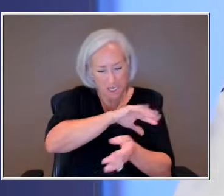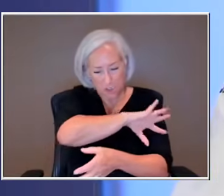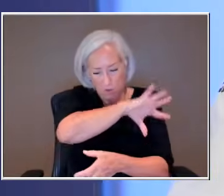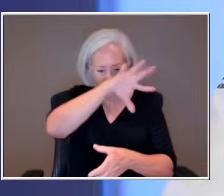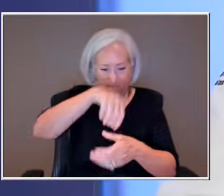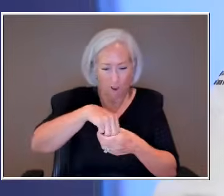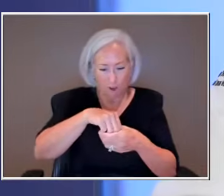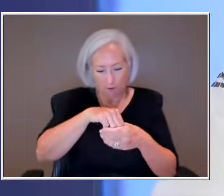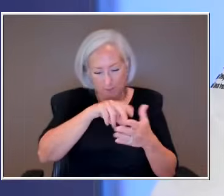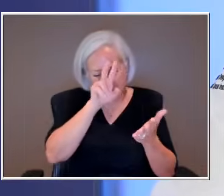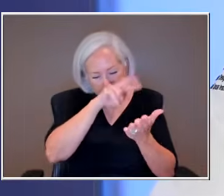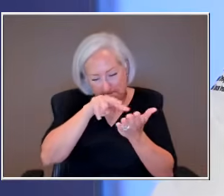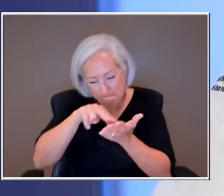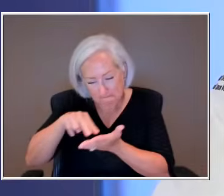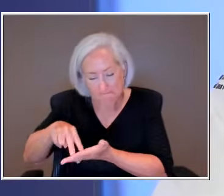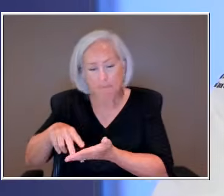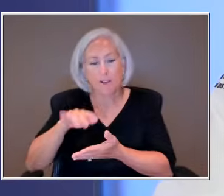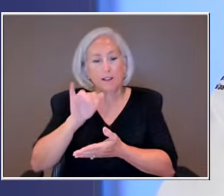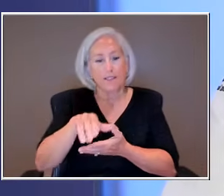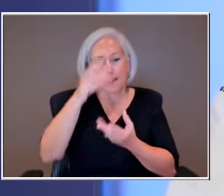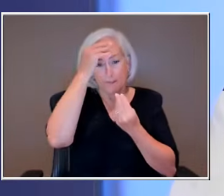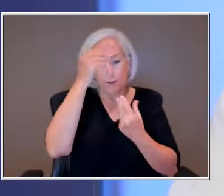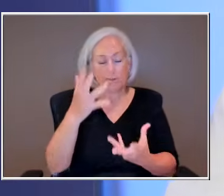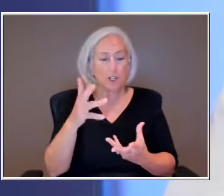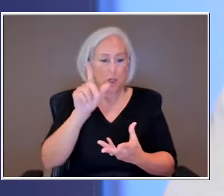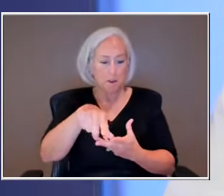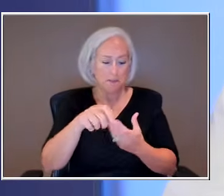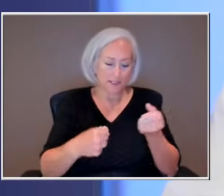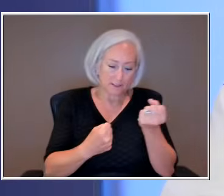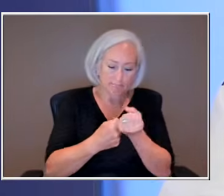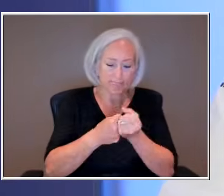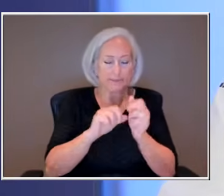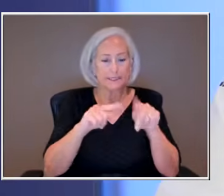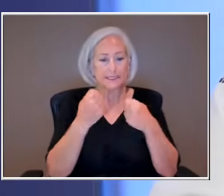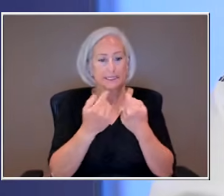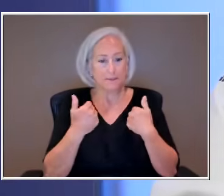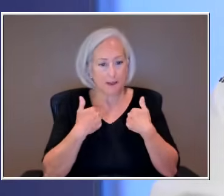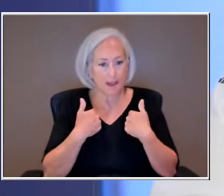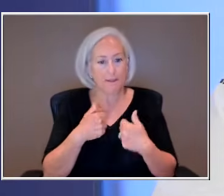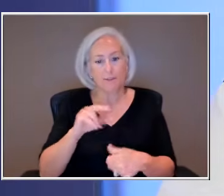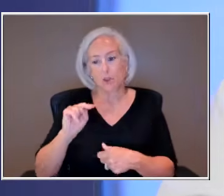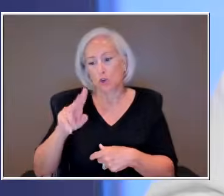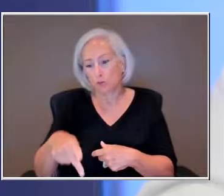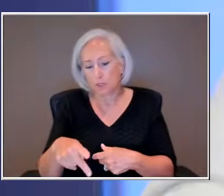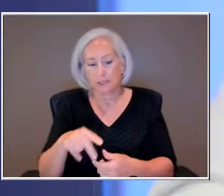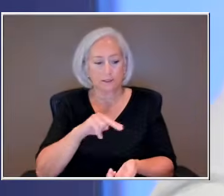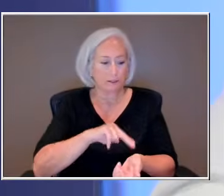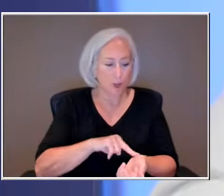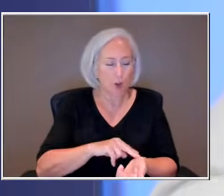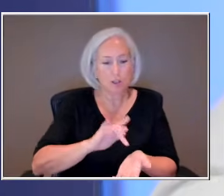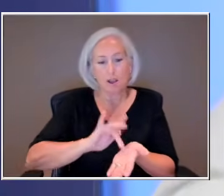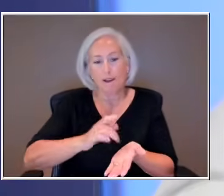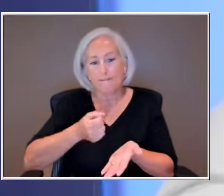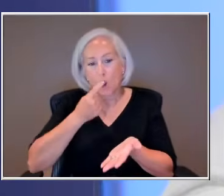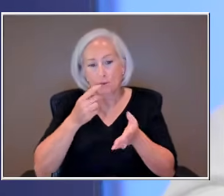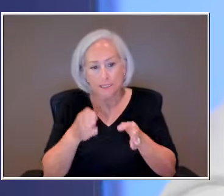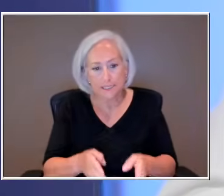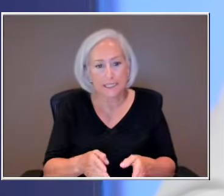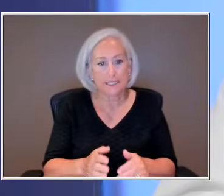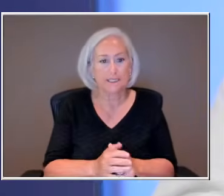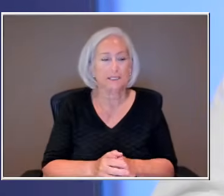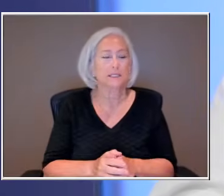also have to have our supportive care team as well, the nurse practitioners, the nurses, the pharmacists, and also don't forget you have to have